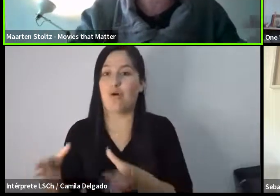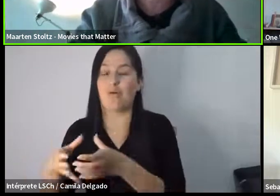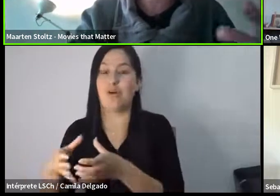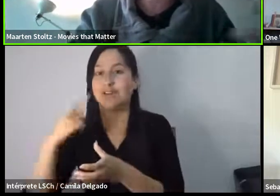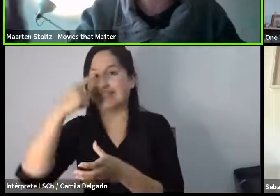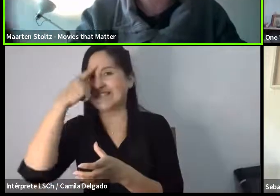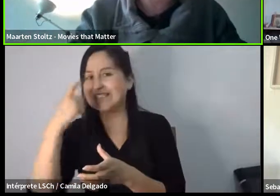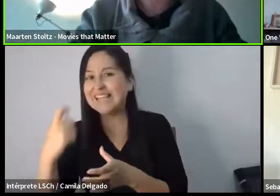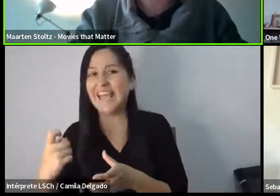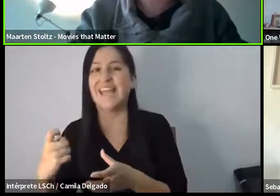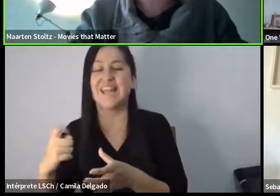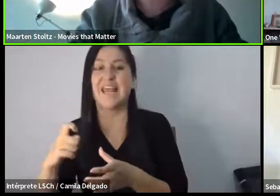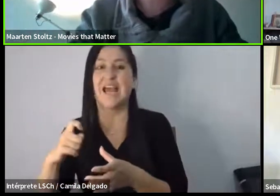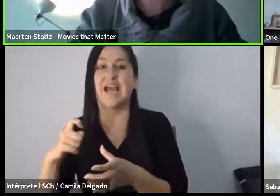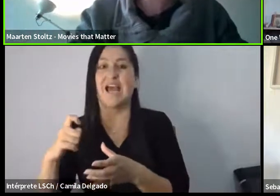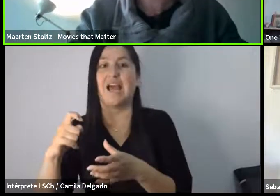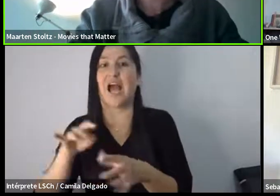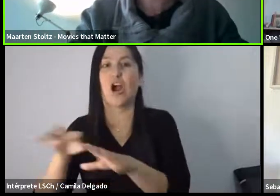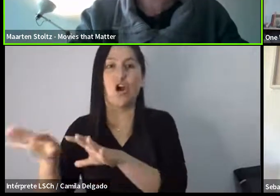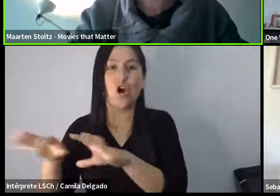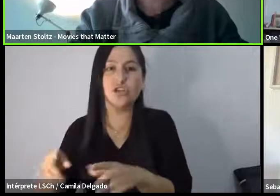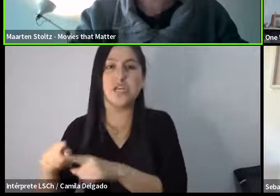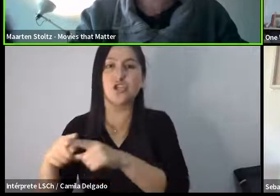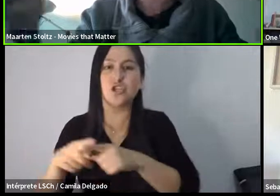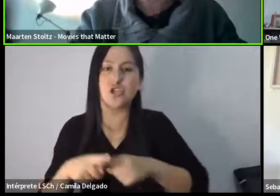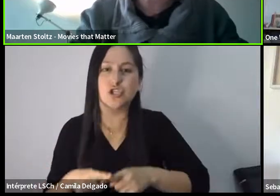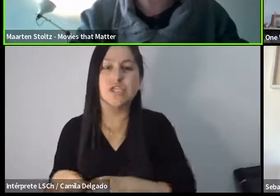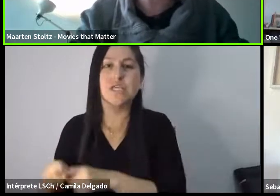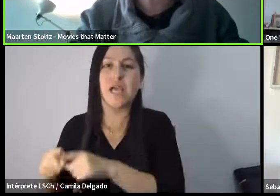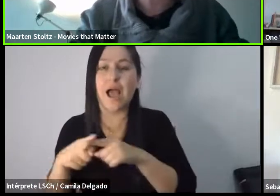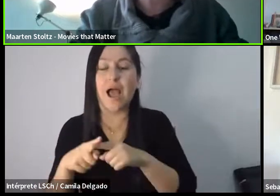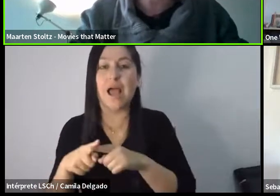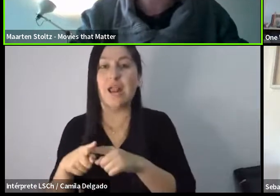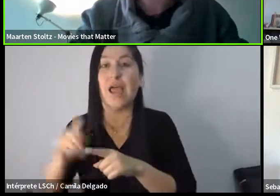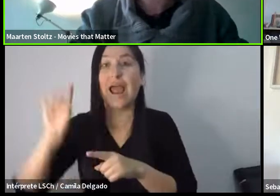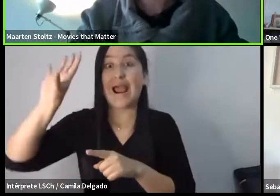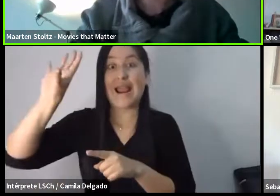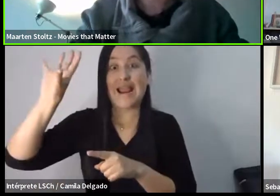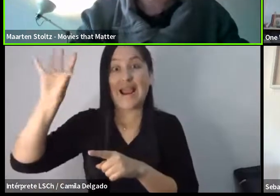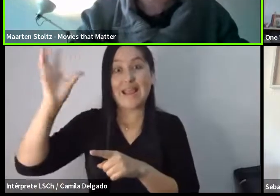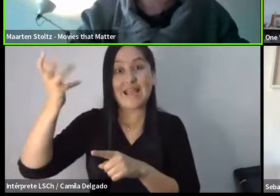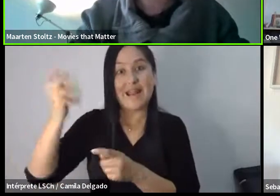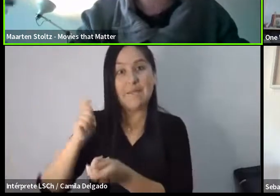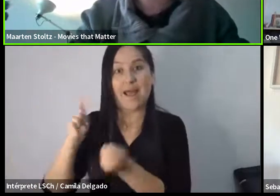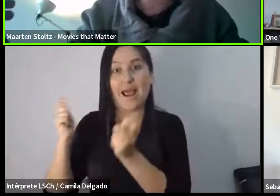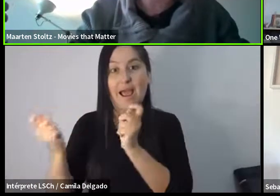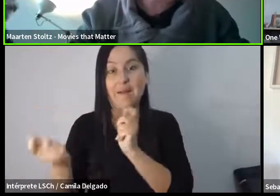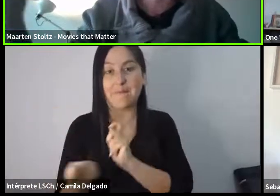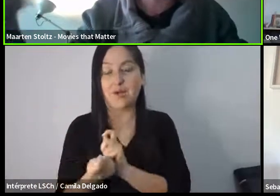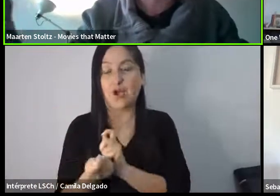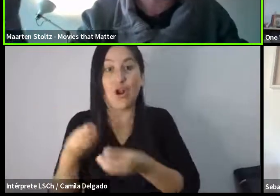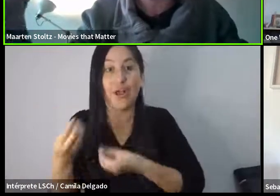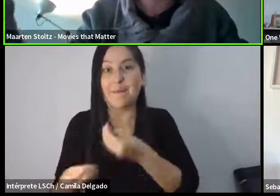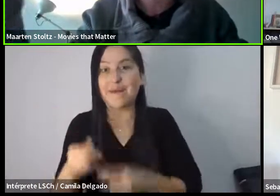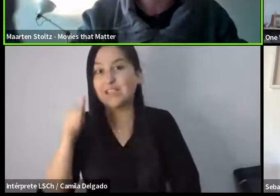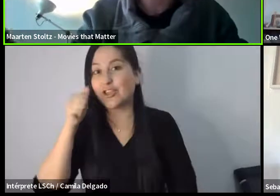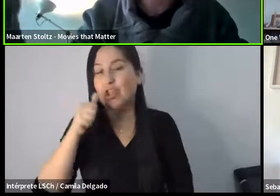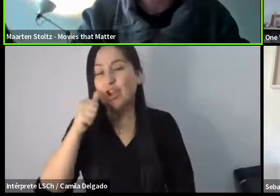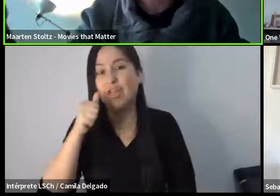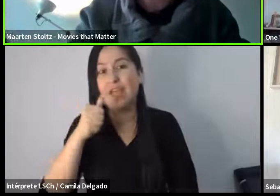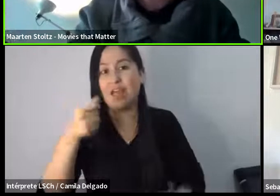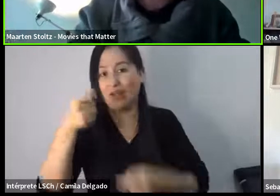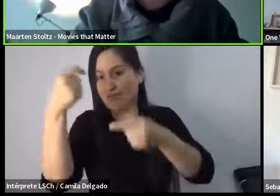that happen to you and me every day. And so it's actually super broad. So, and for me, of course, you